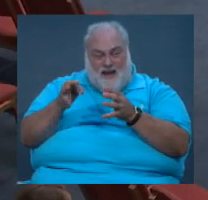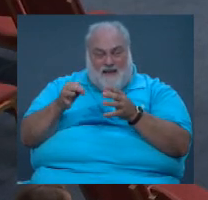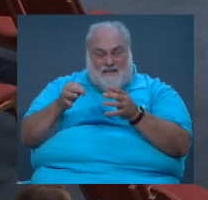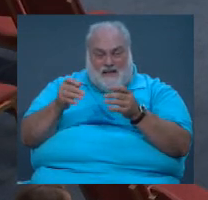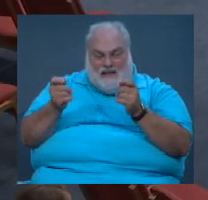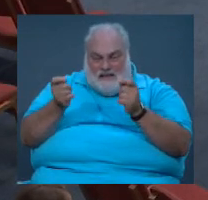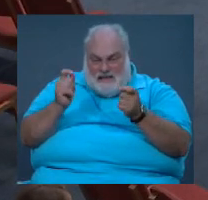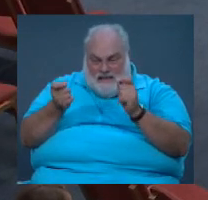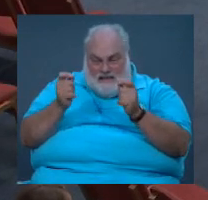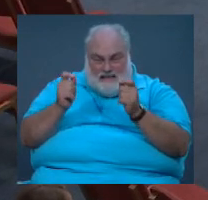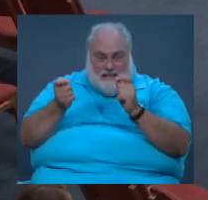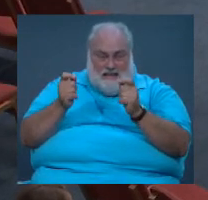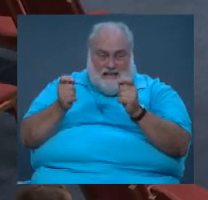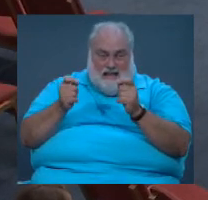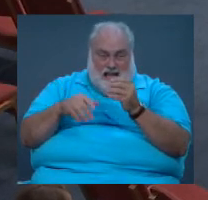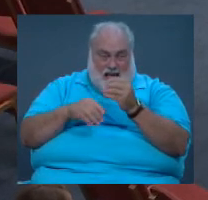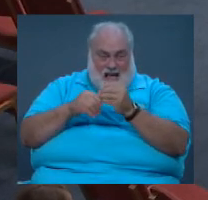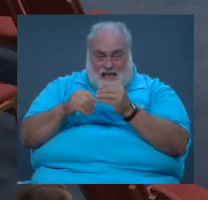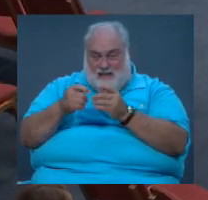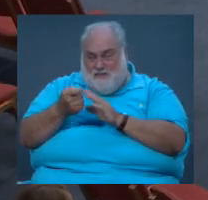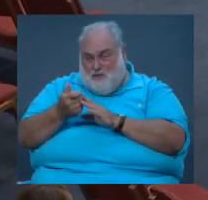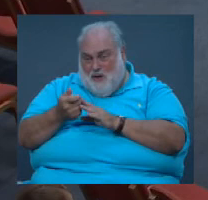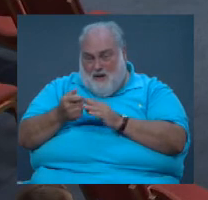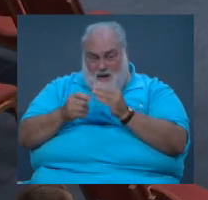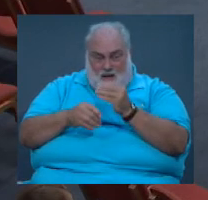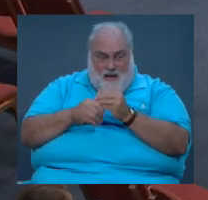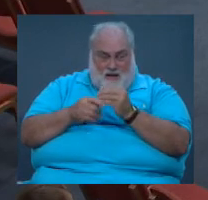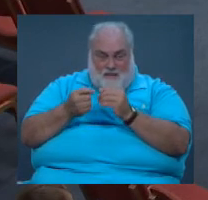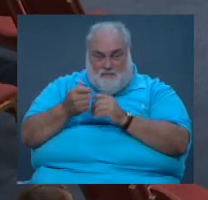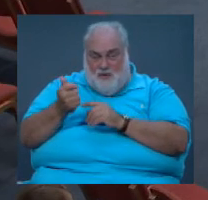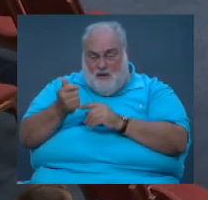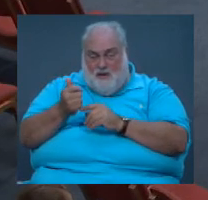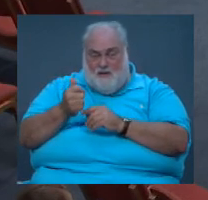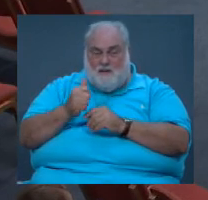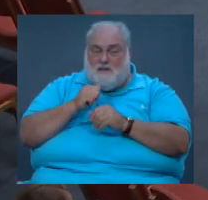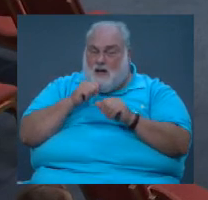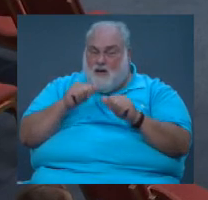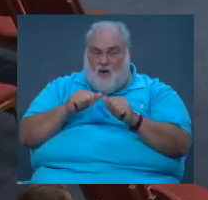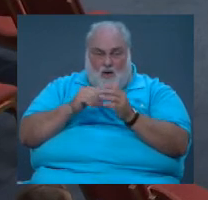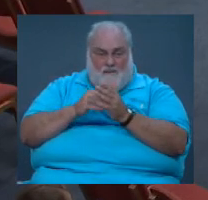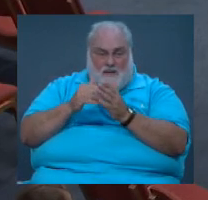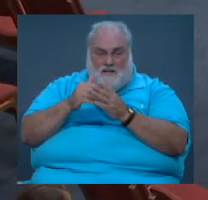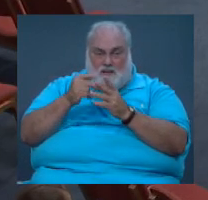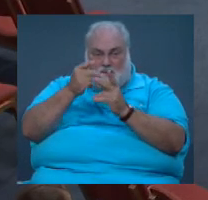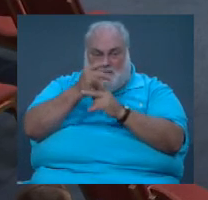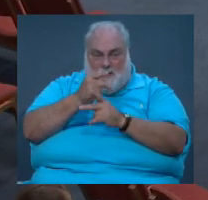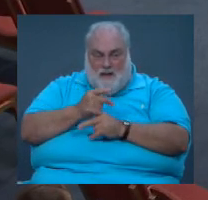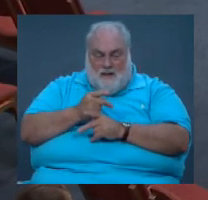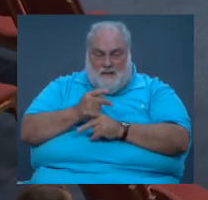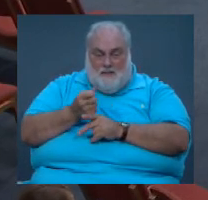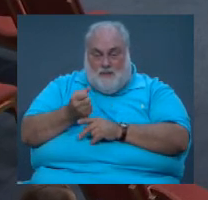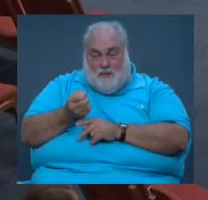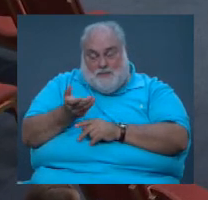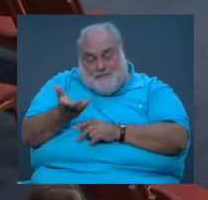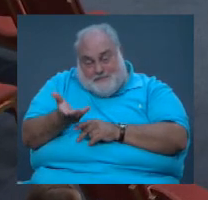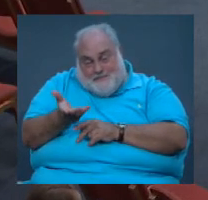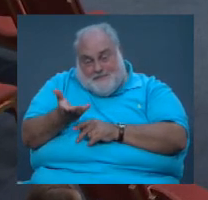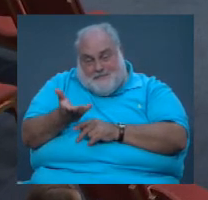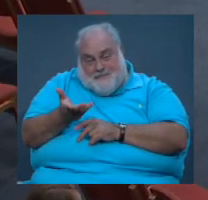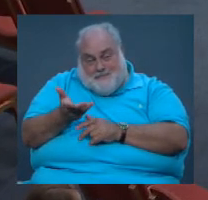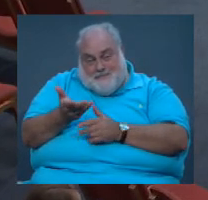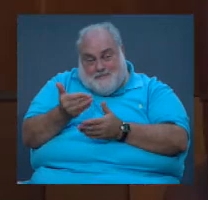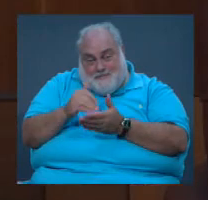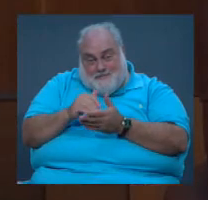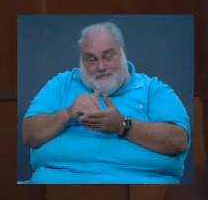adding and subtracting, and very rare that we have opportunity to do some multiplication in a budgeting process. So again,